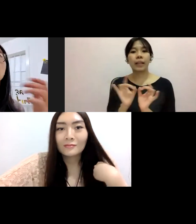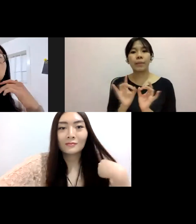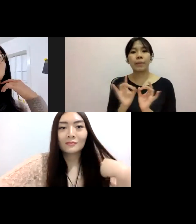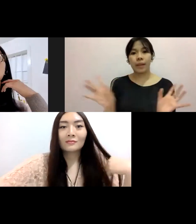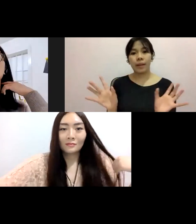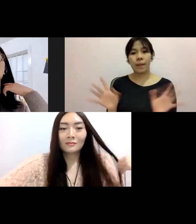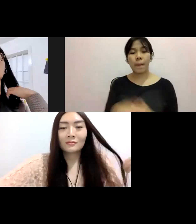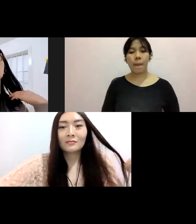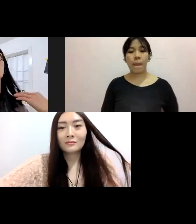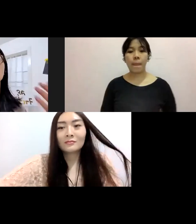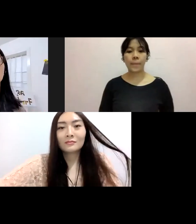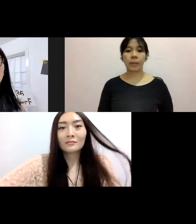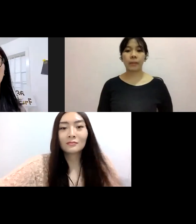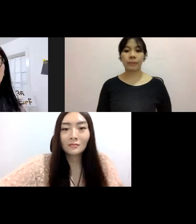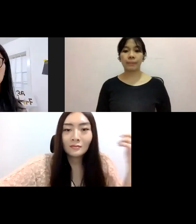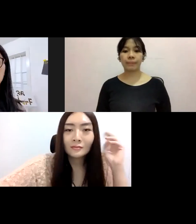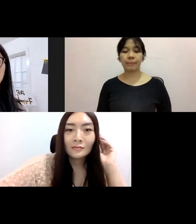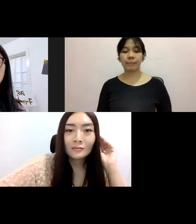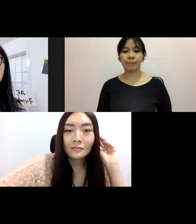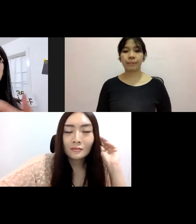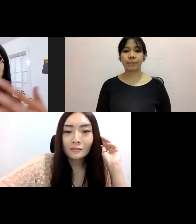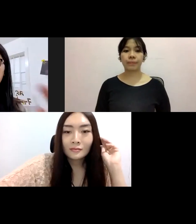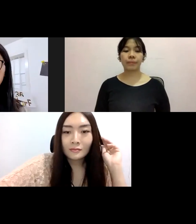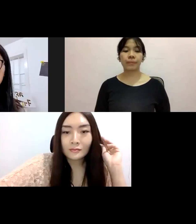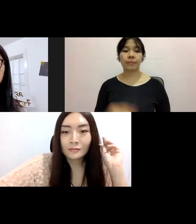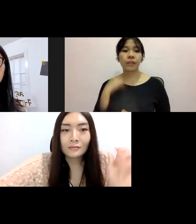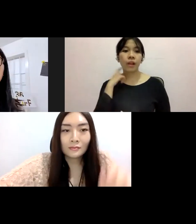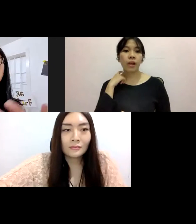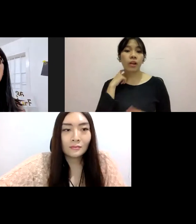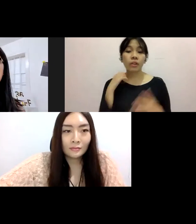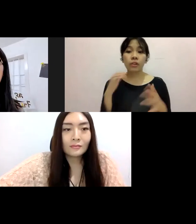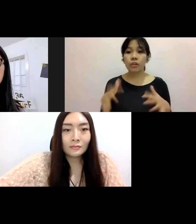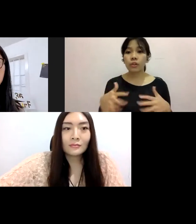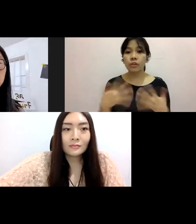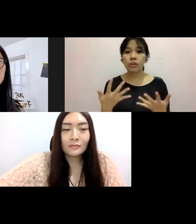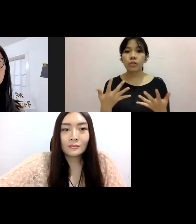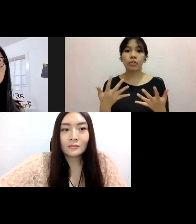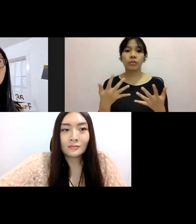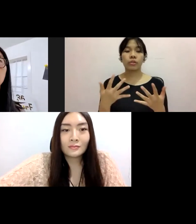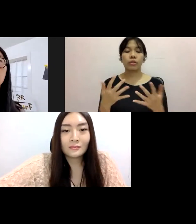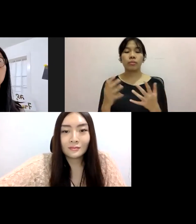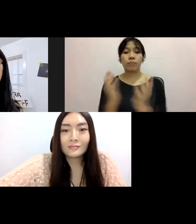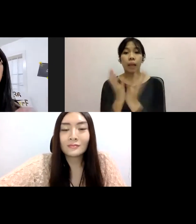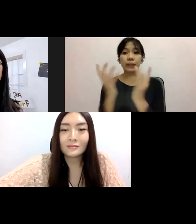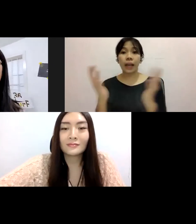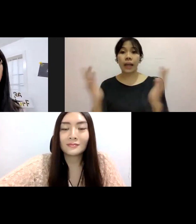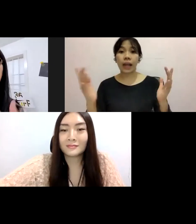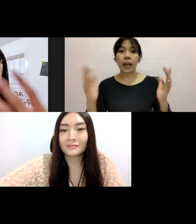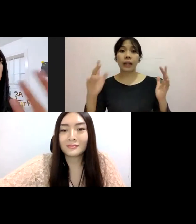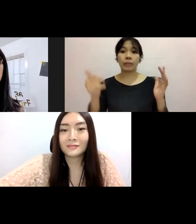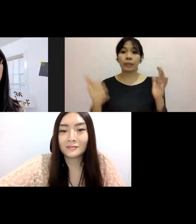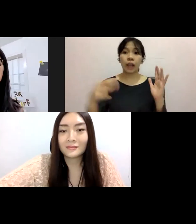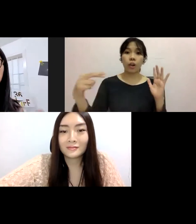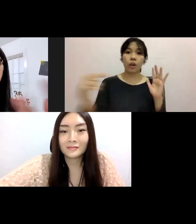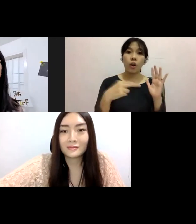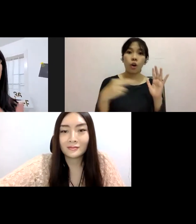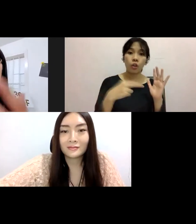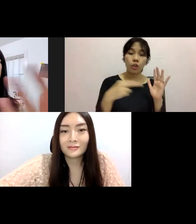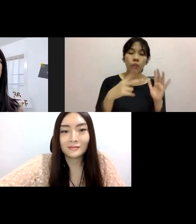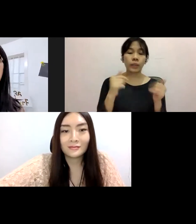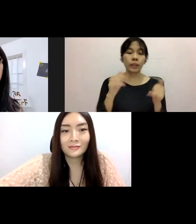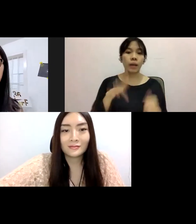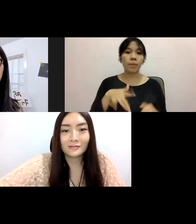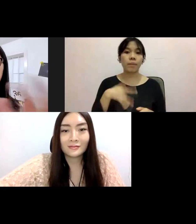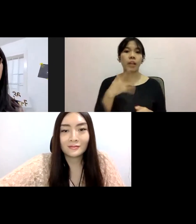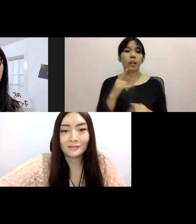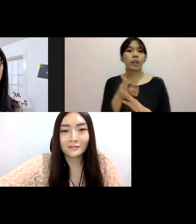and to show my own immigrant process, I guess. Not in a way like, you know, in doing all